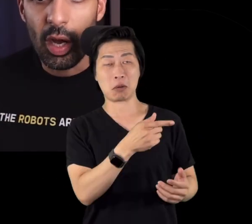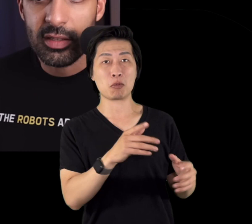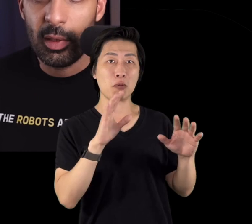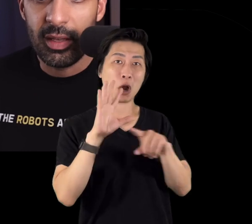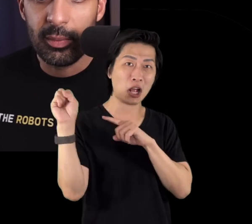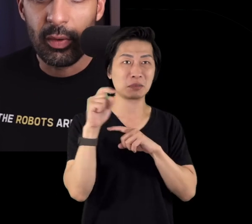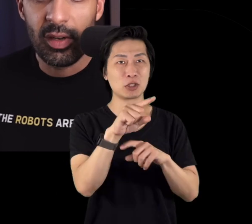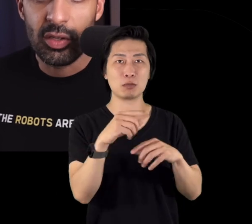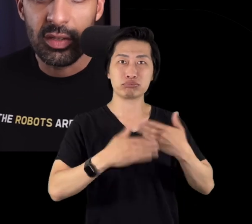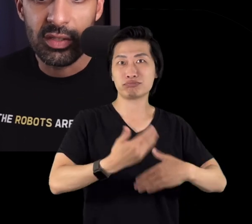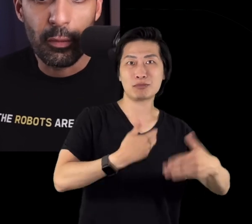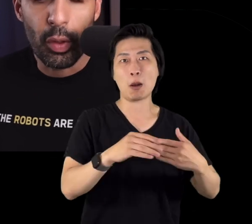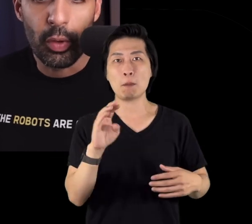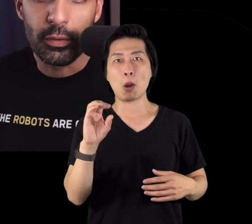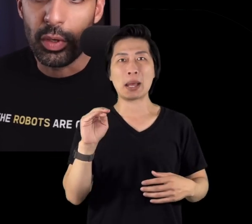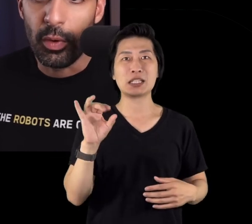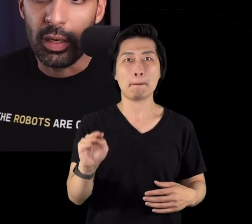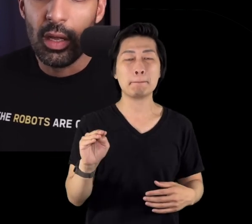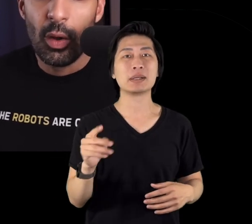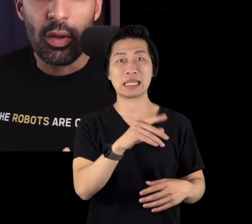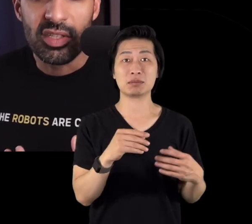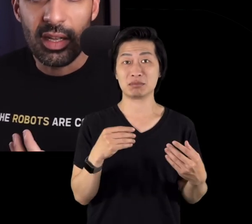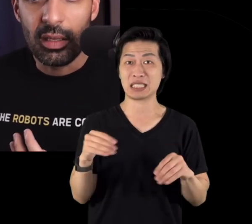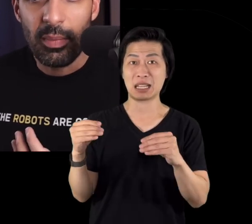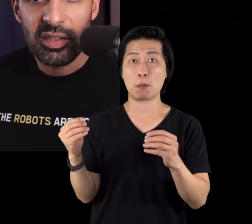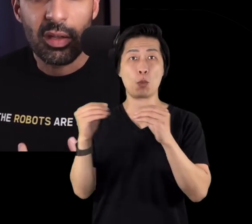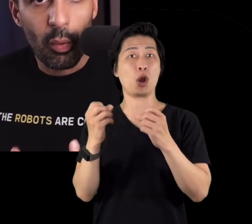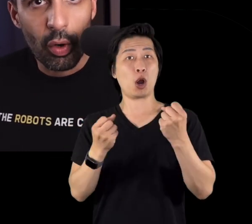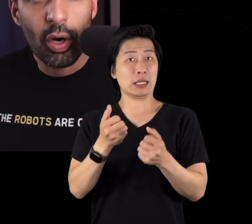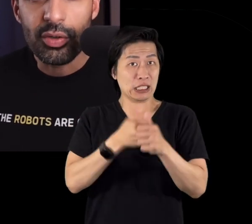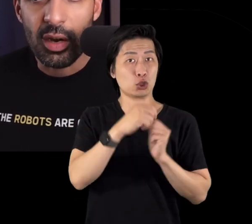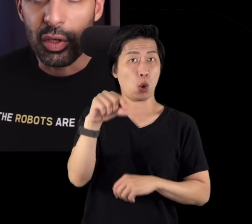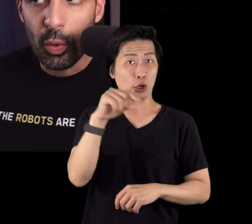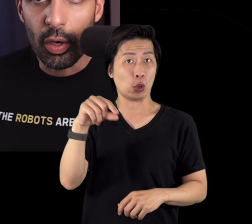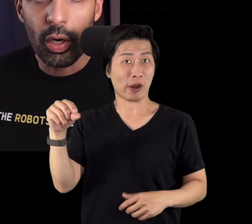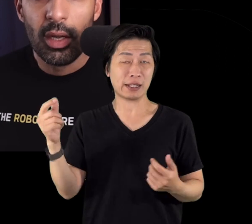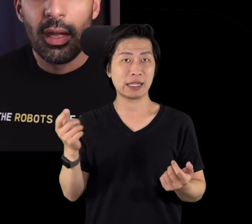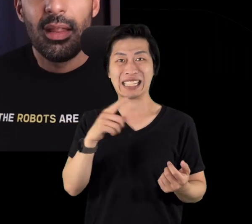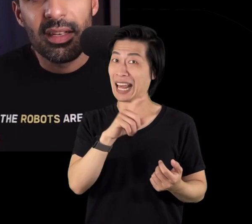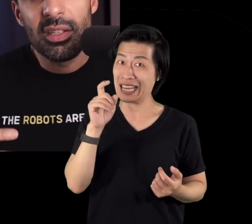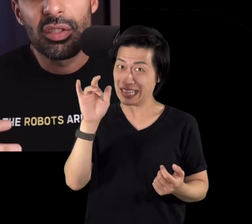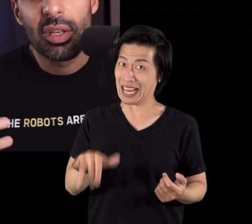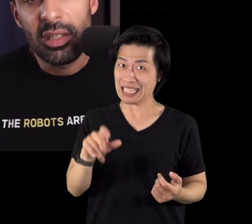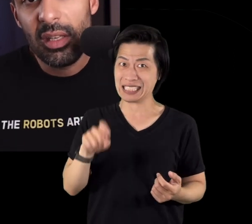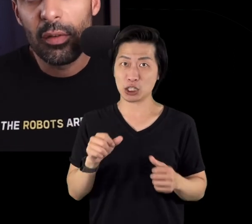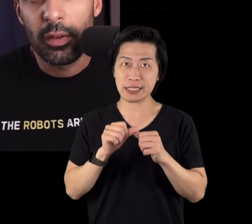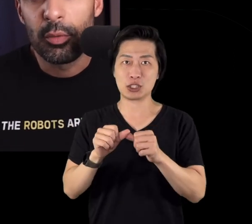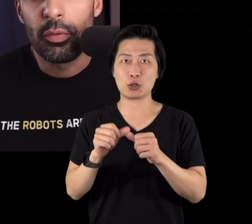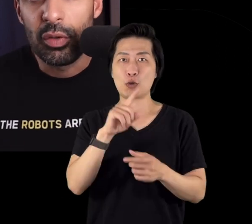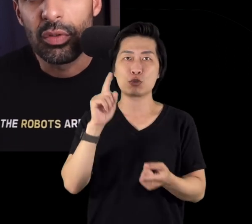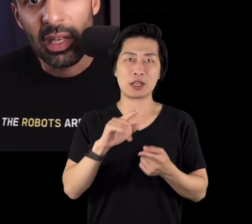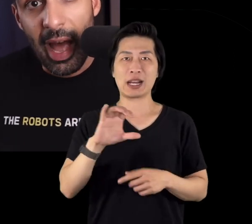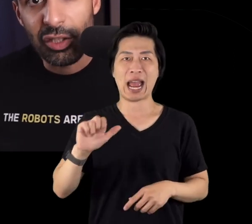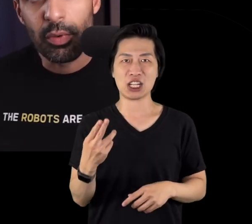this awesome momentum that Rivian is on since the fourth quarter of 21, where they're selling basically more cars every quarter. This needs to continue for